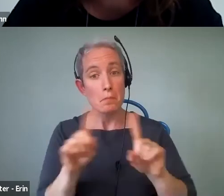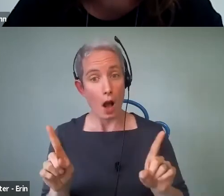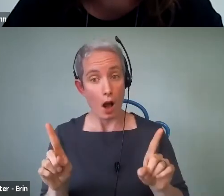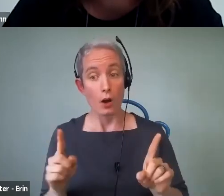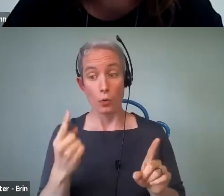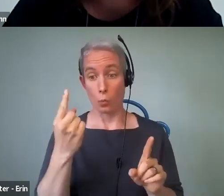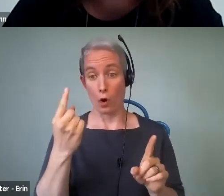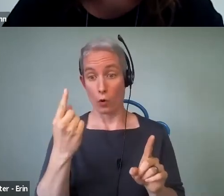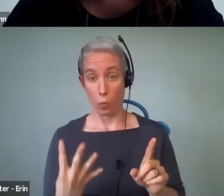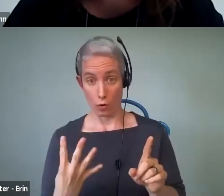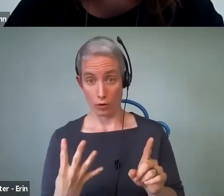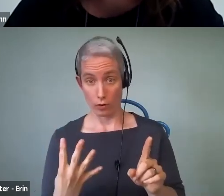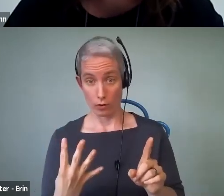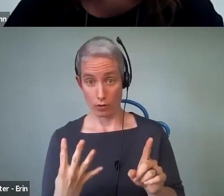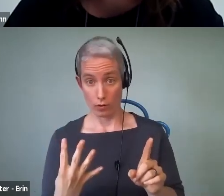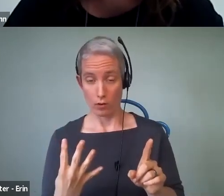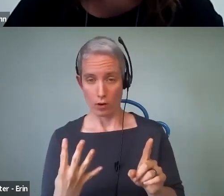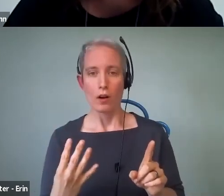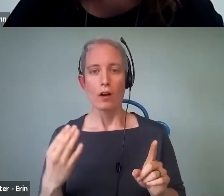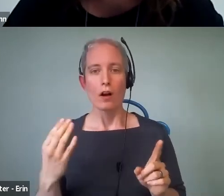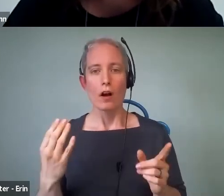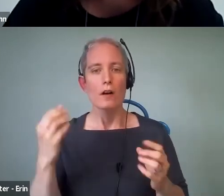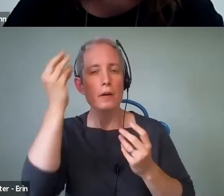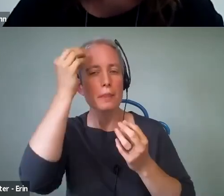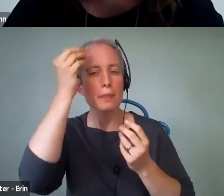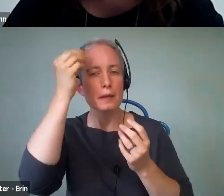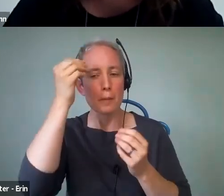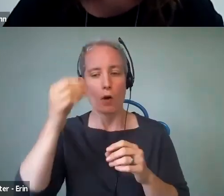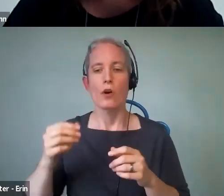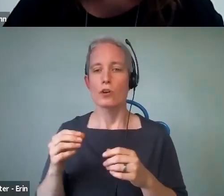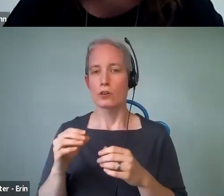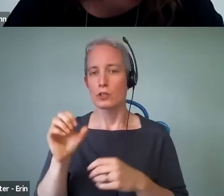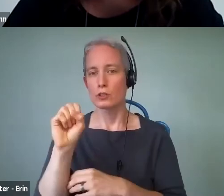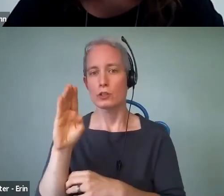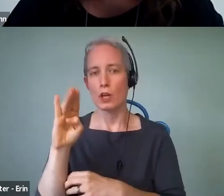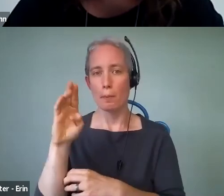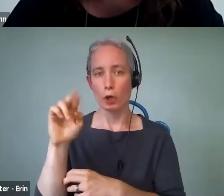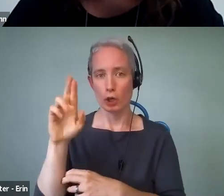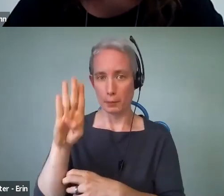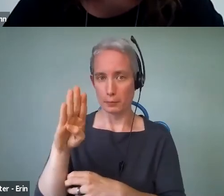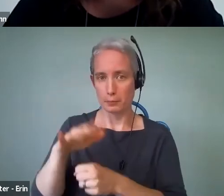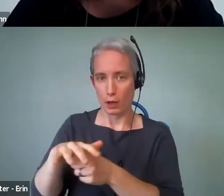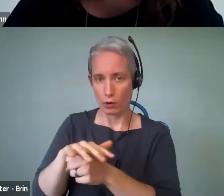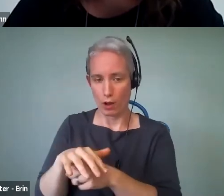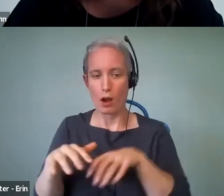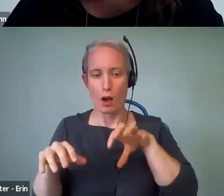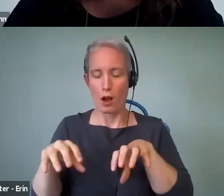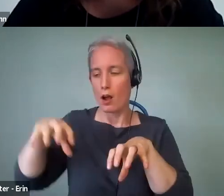little over a quarter of them are exploring suburban satellite strategies, that some of us call spoke and